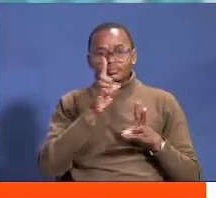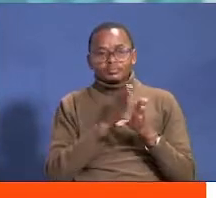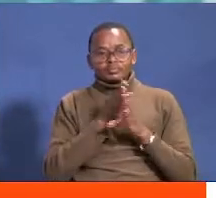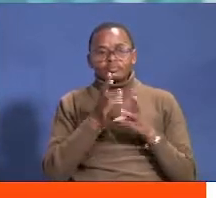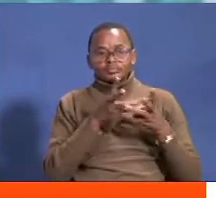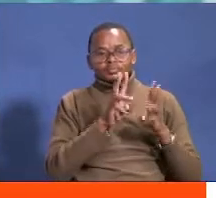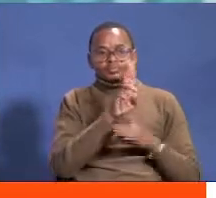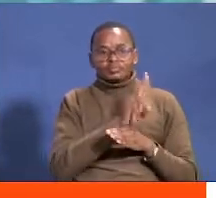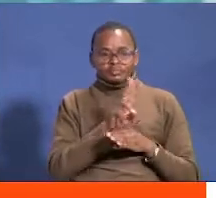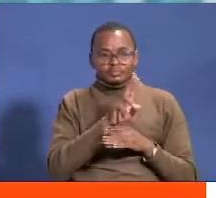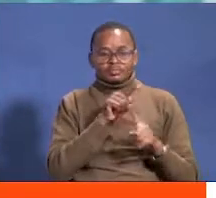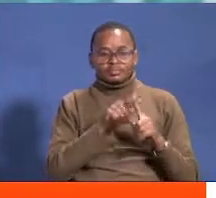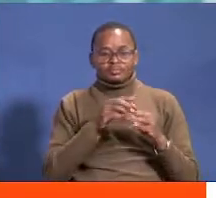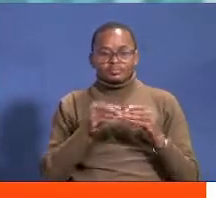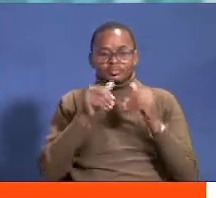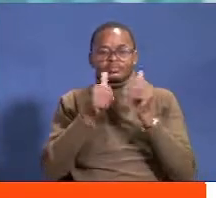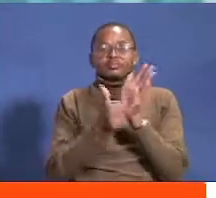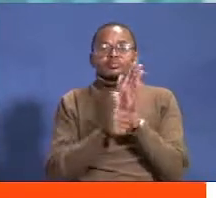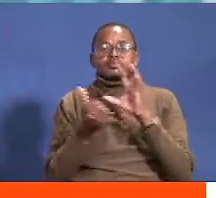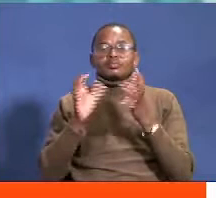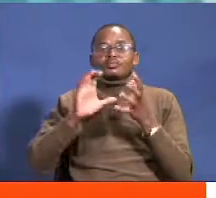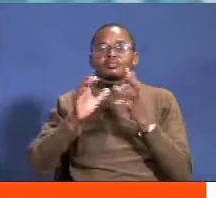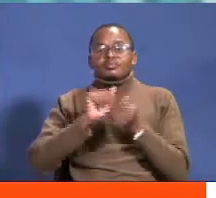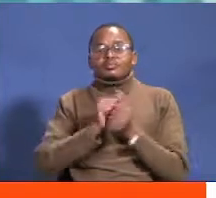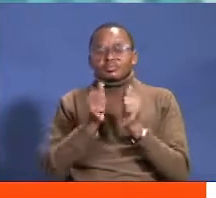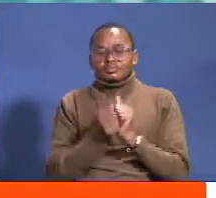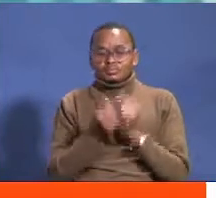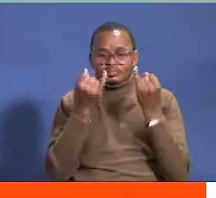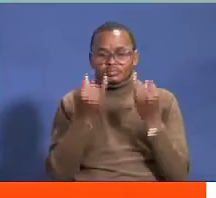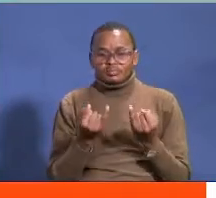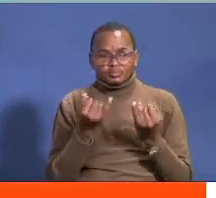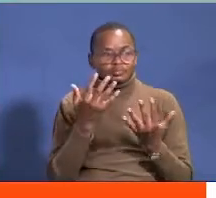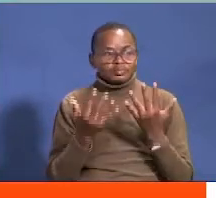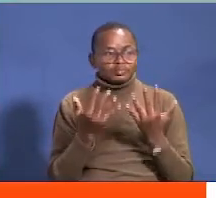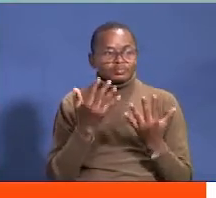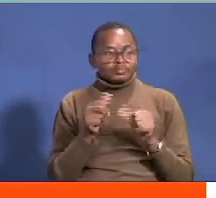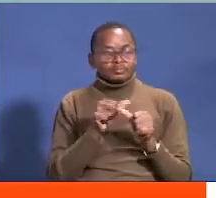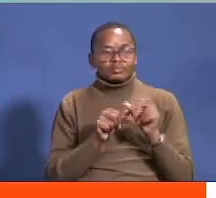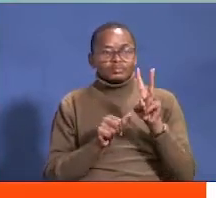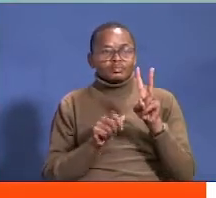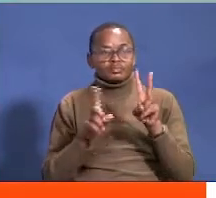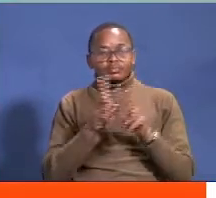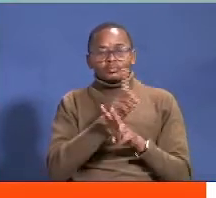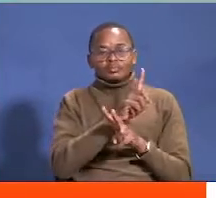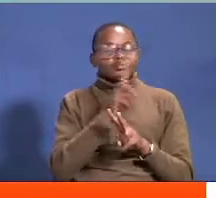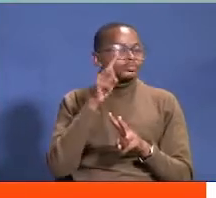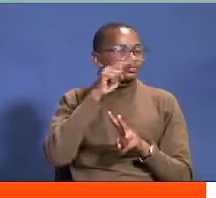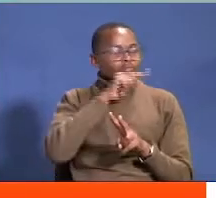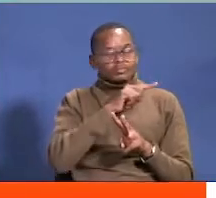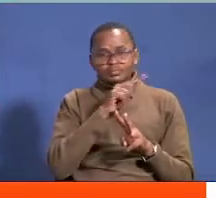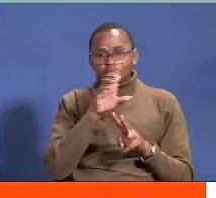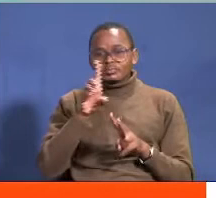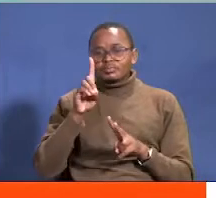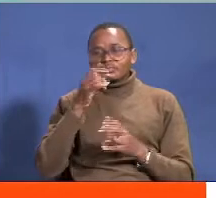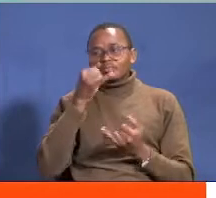ways you can use to really solve the problem of climate change. All right. Yeah. Now, probably in about 2 minutes as we wind up this discussion, what could be